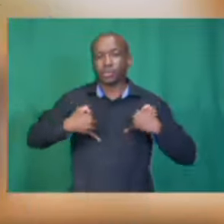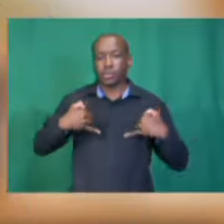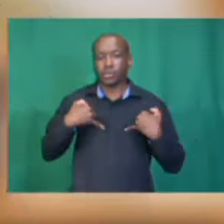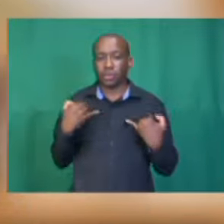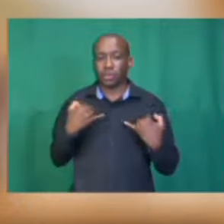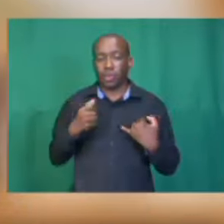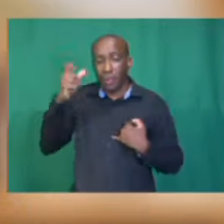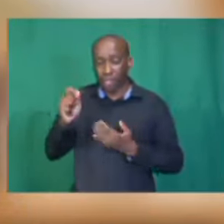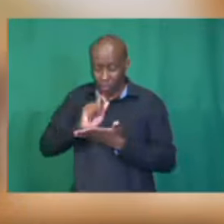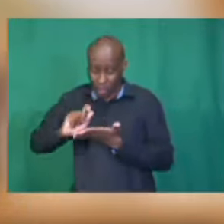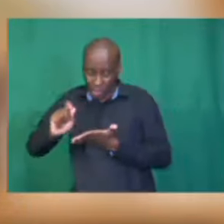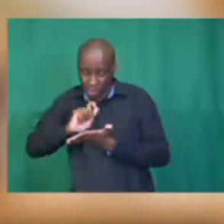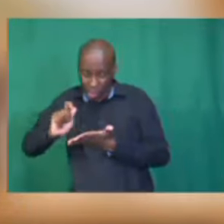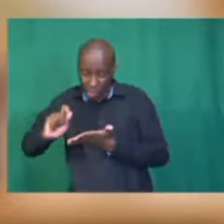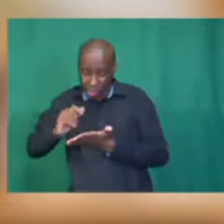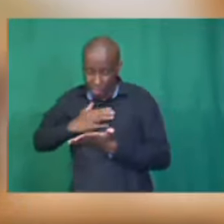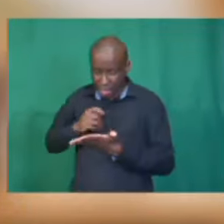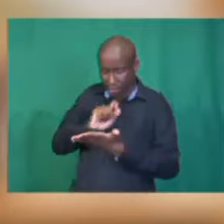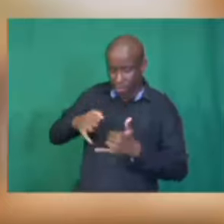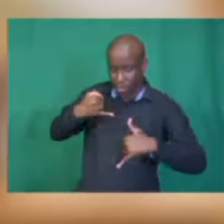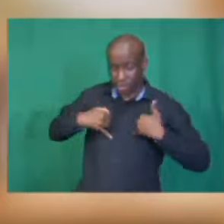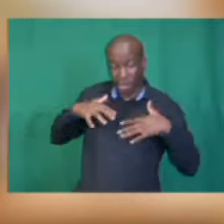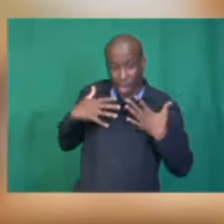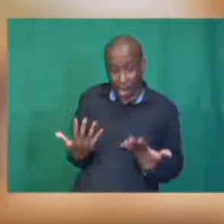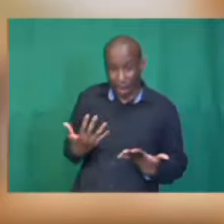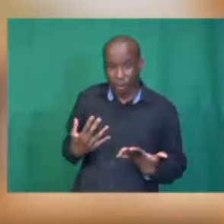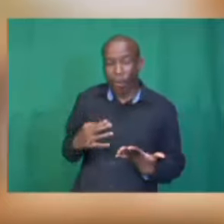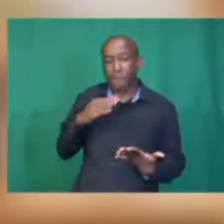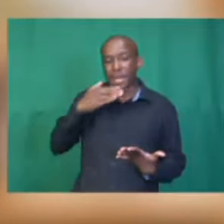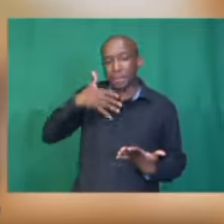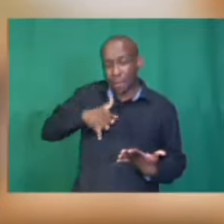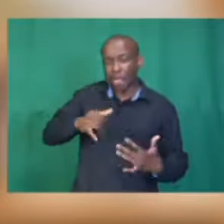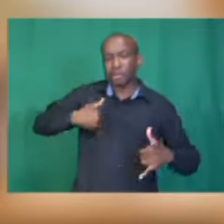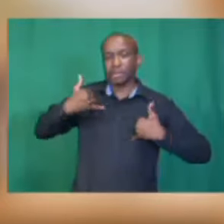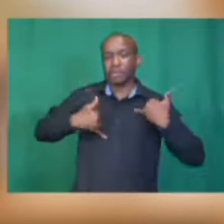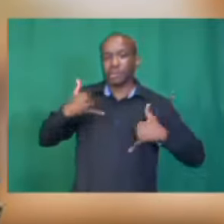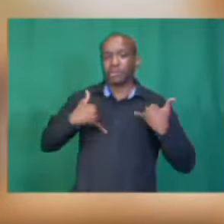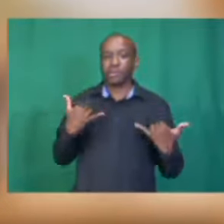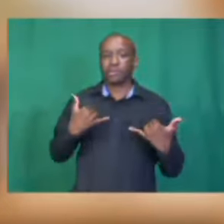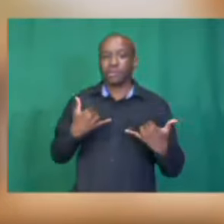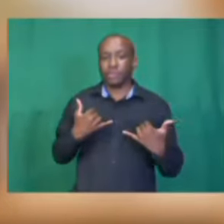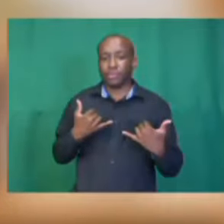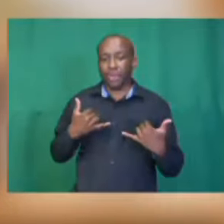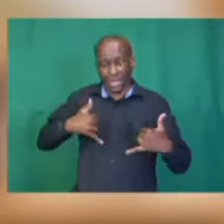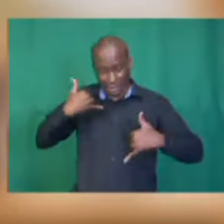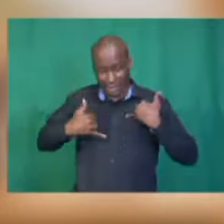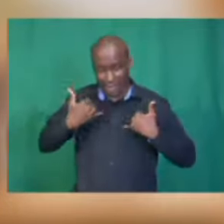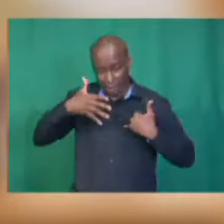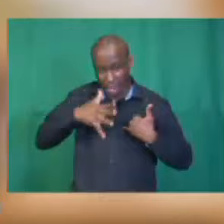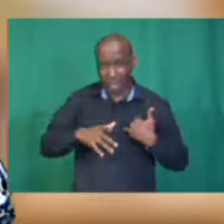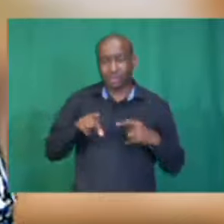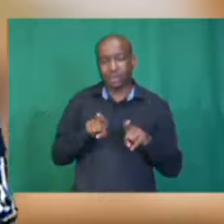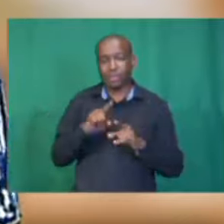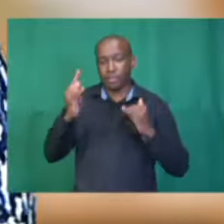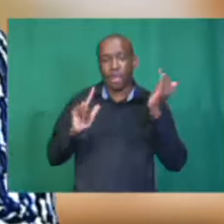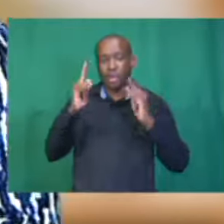know that one of the reasons that we read is for enjoyment. Reading is for entertainment. So in order for